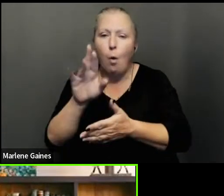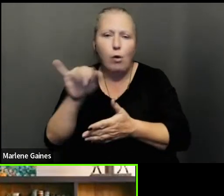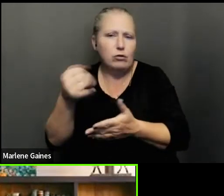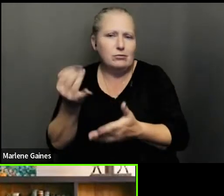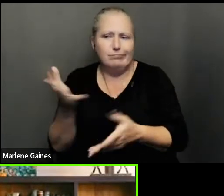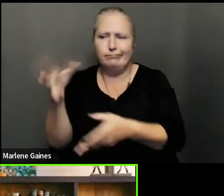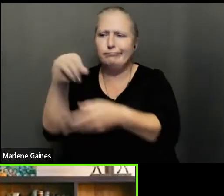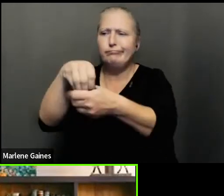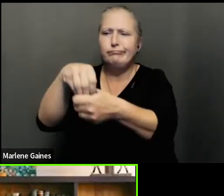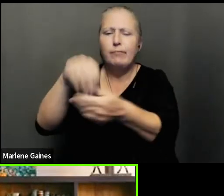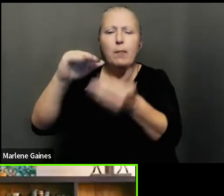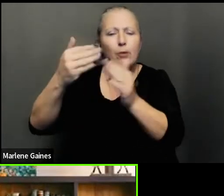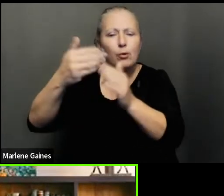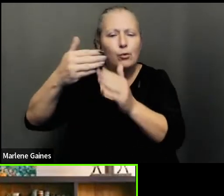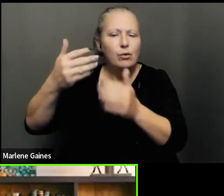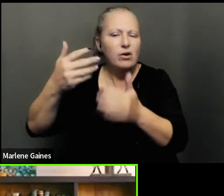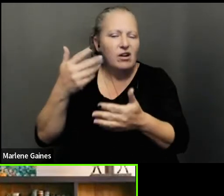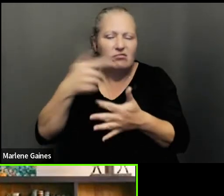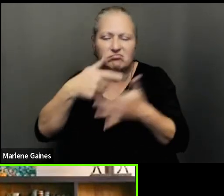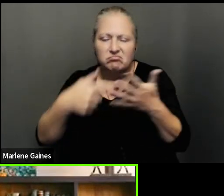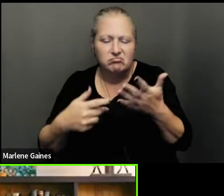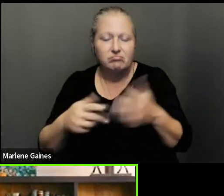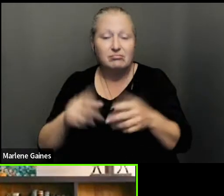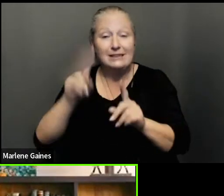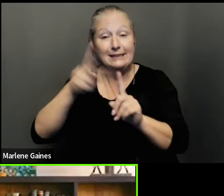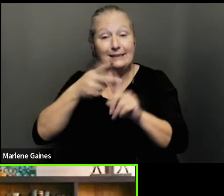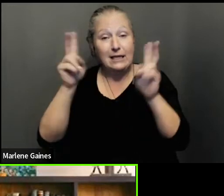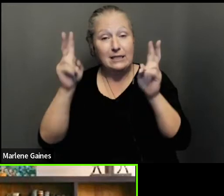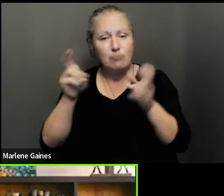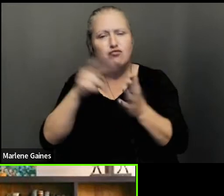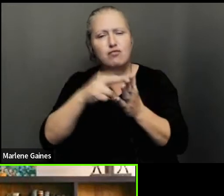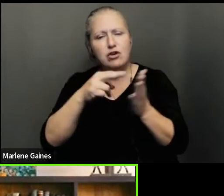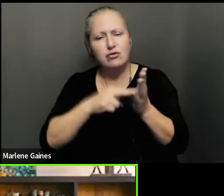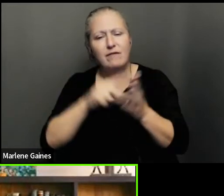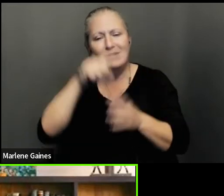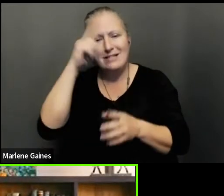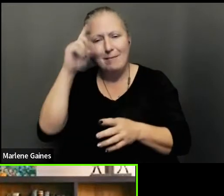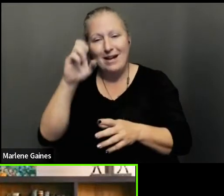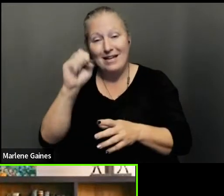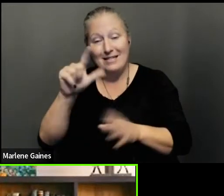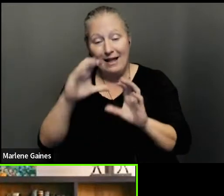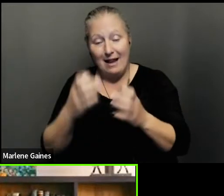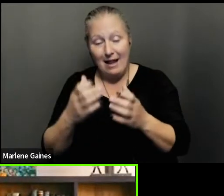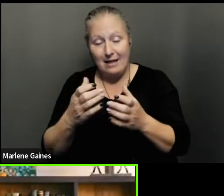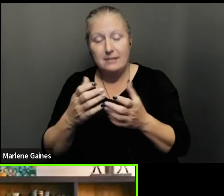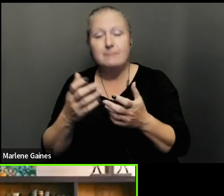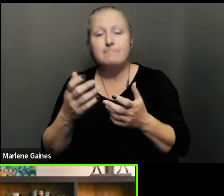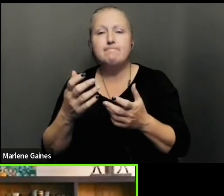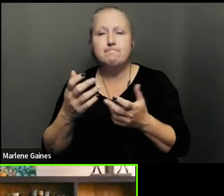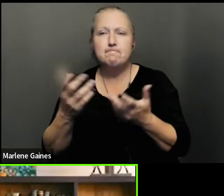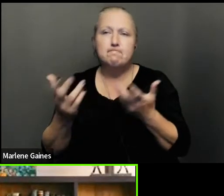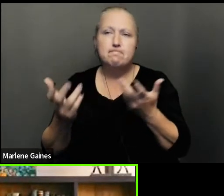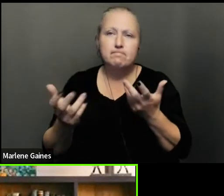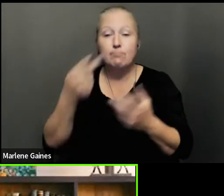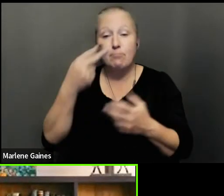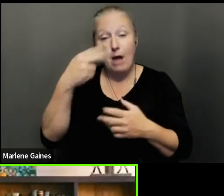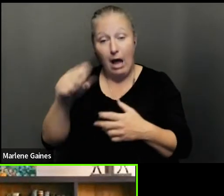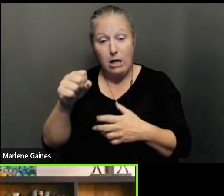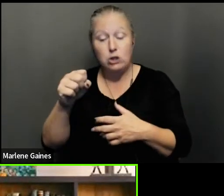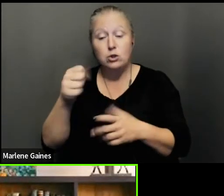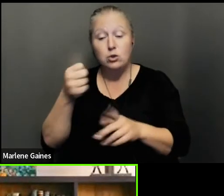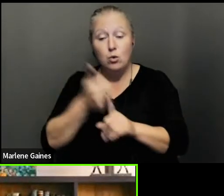in the community. My second topic is registration for our summer ESL classes. And although high school